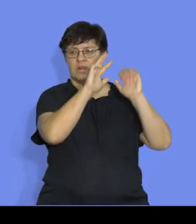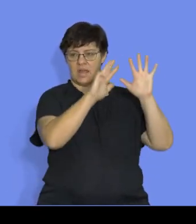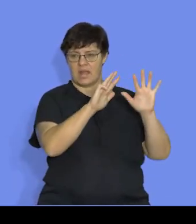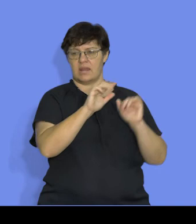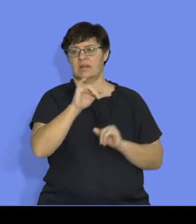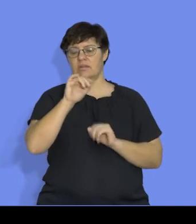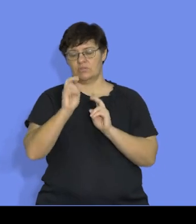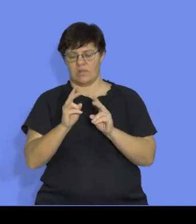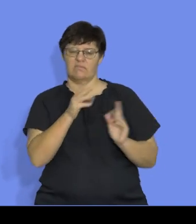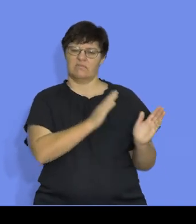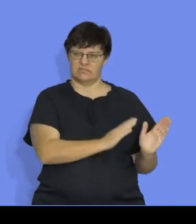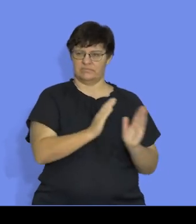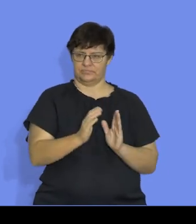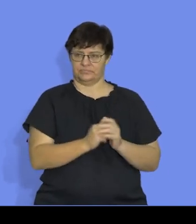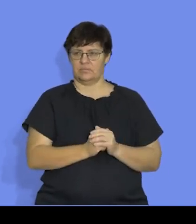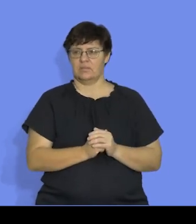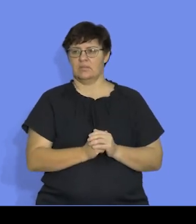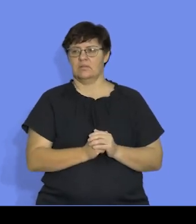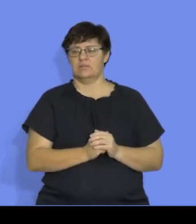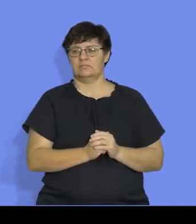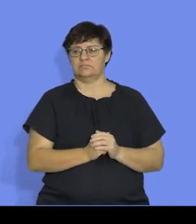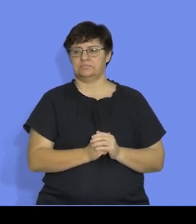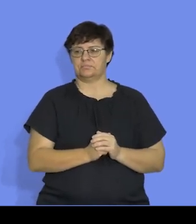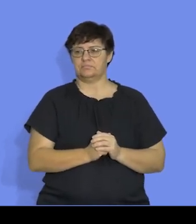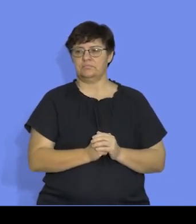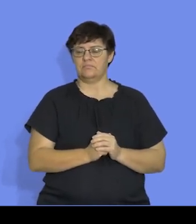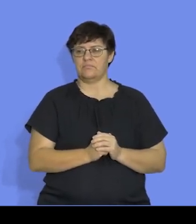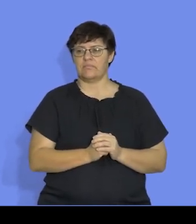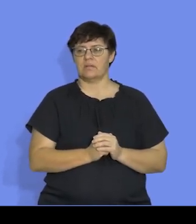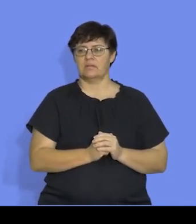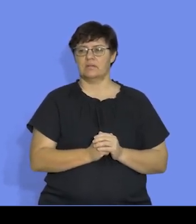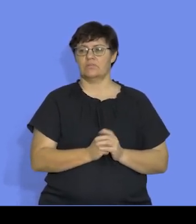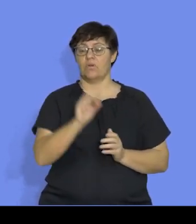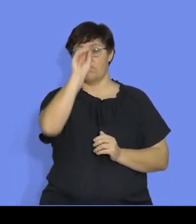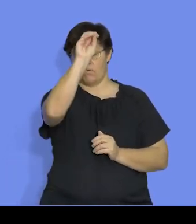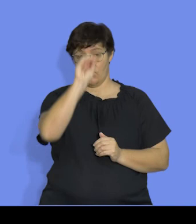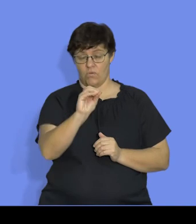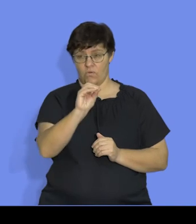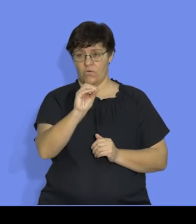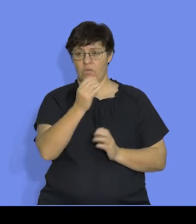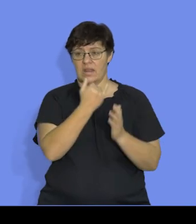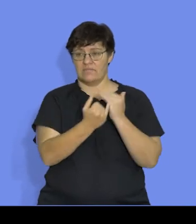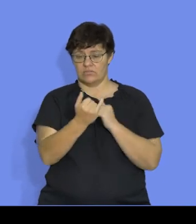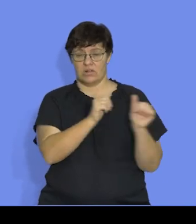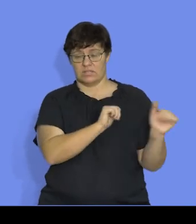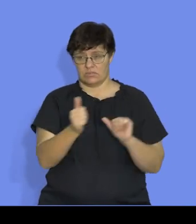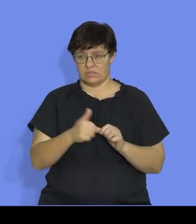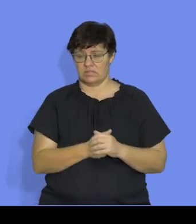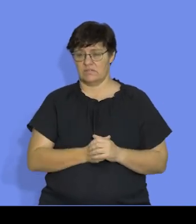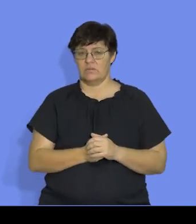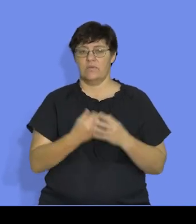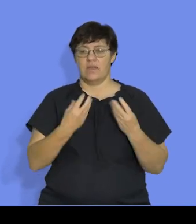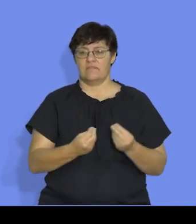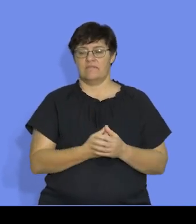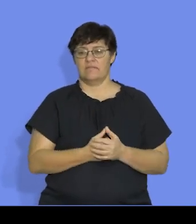y. So we are now going to write down the individual sequences. We